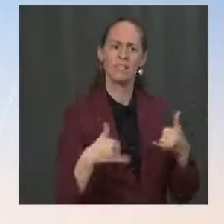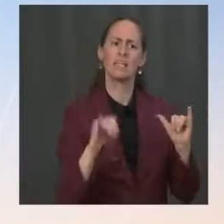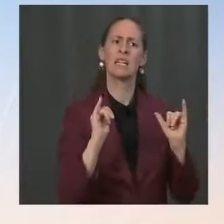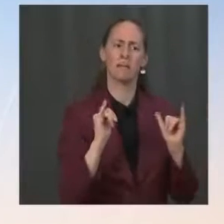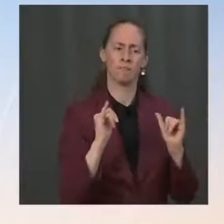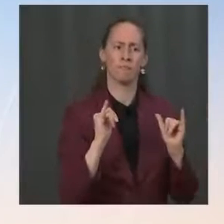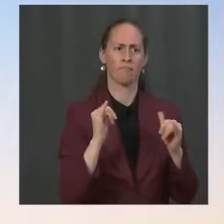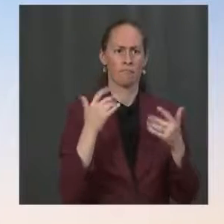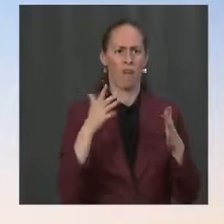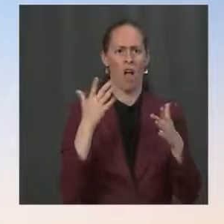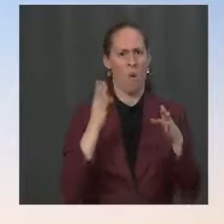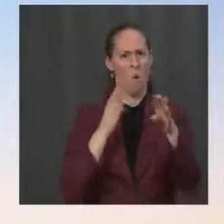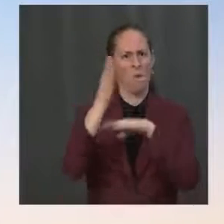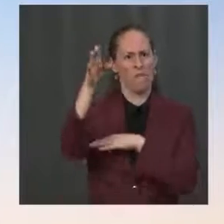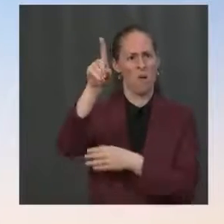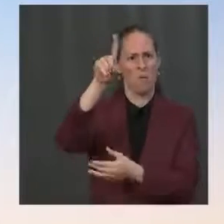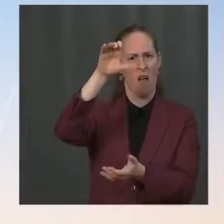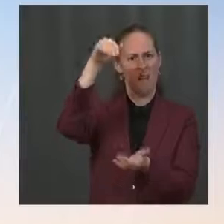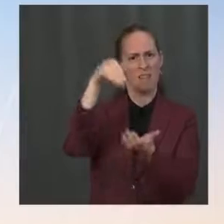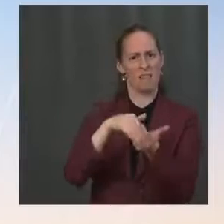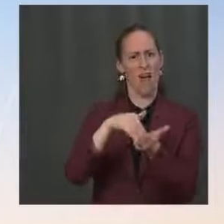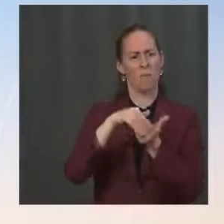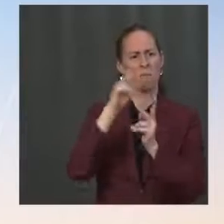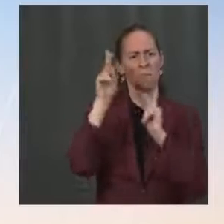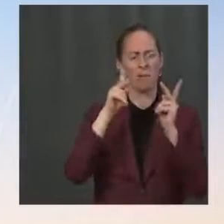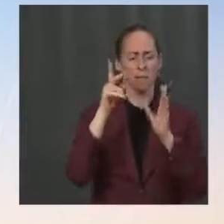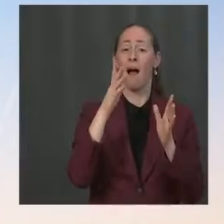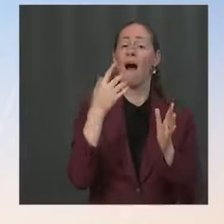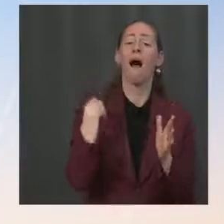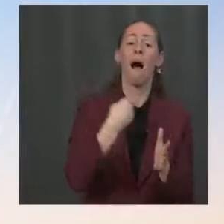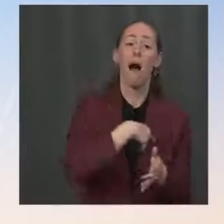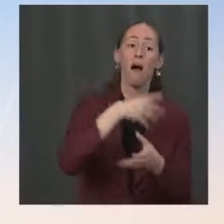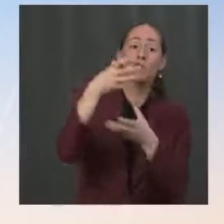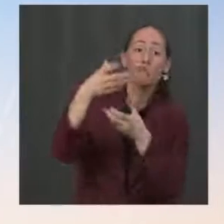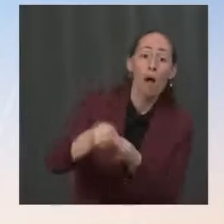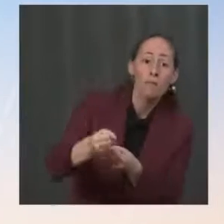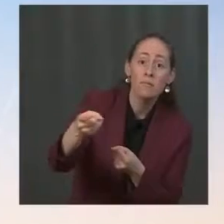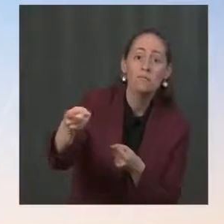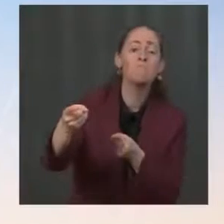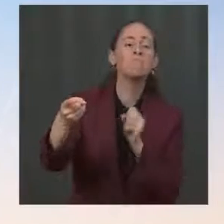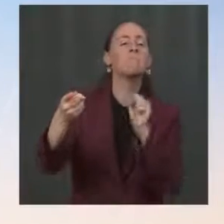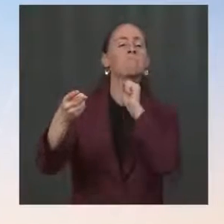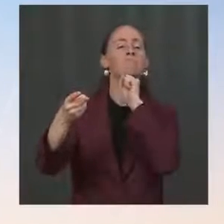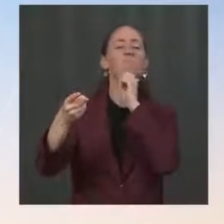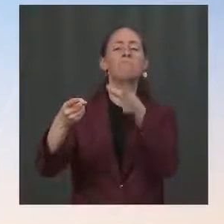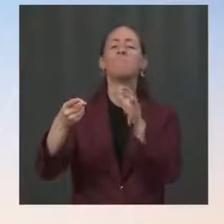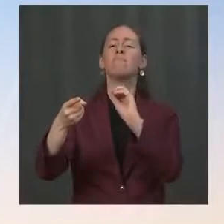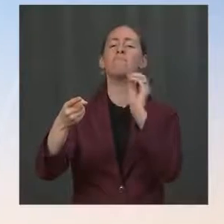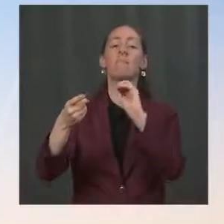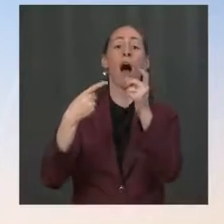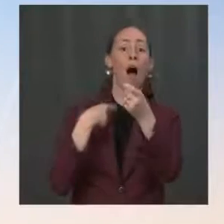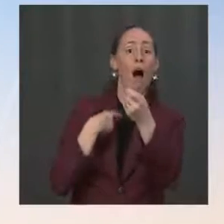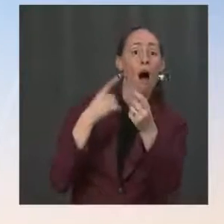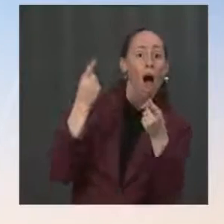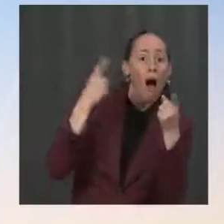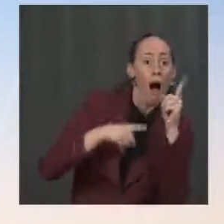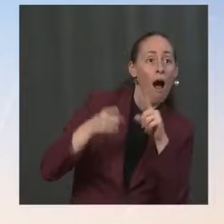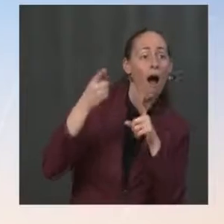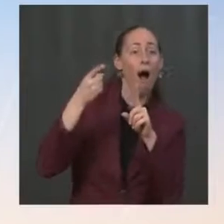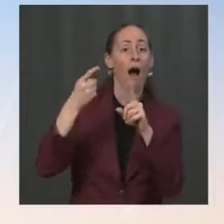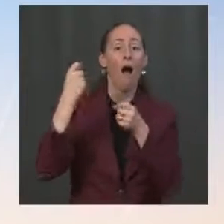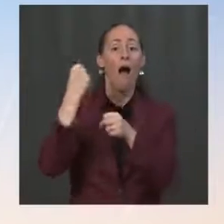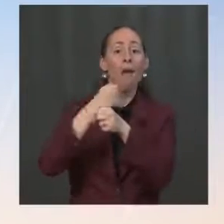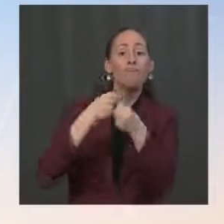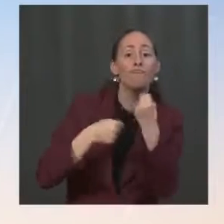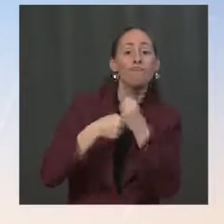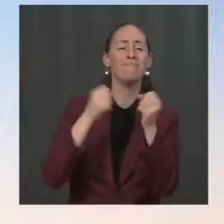this is not about trust. This is not about relying on the Taliban as an equal partner. No one is suggesting that. But because they control